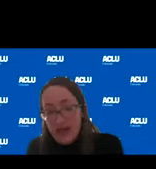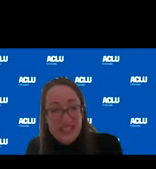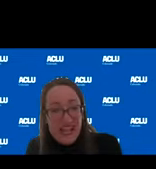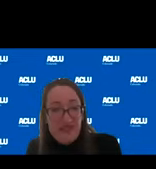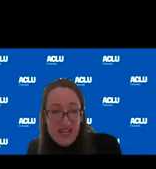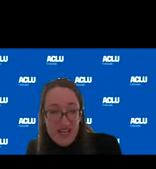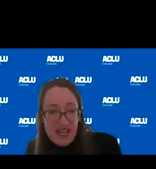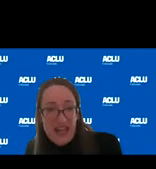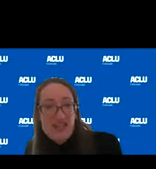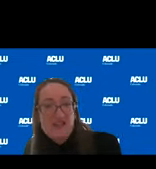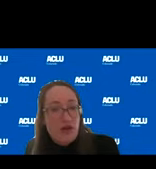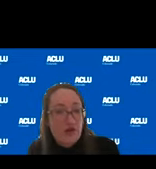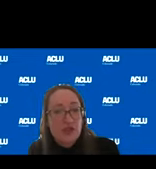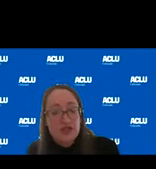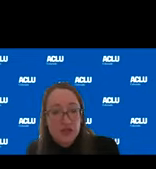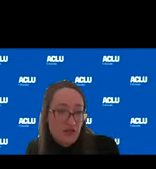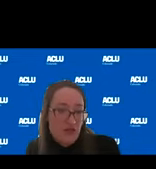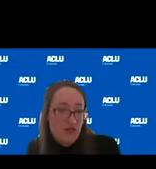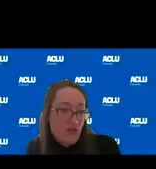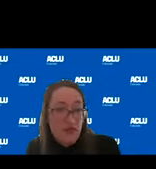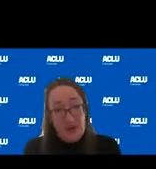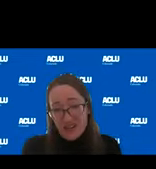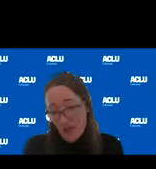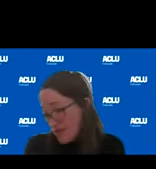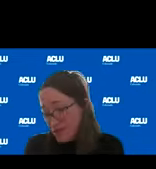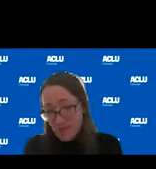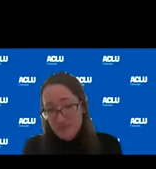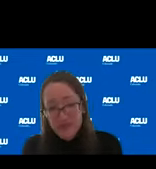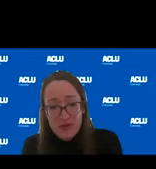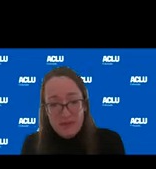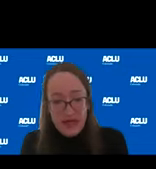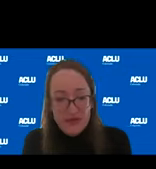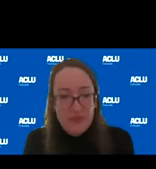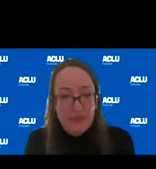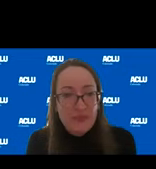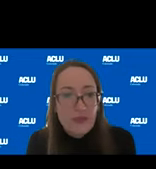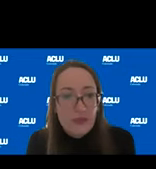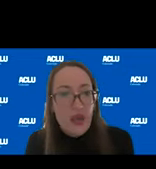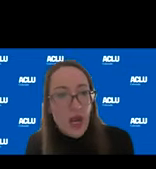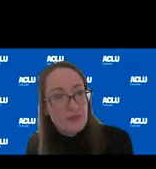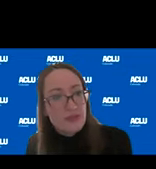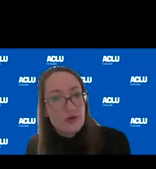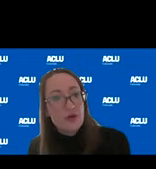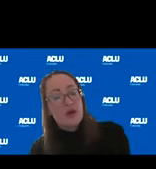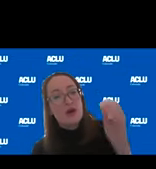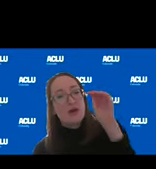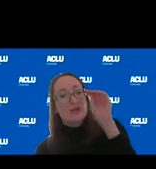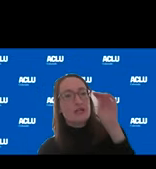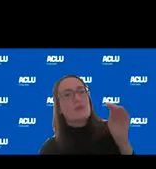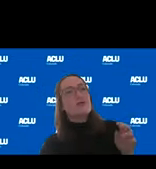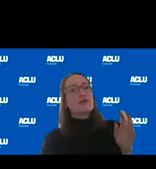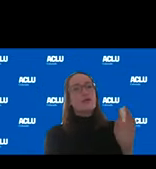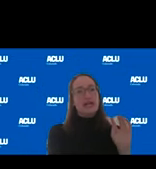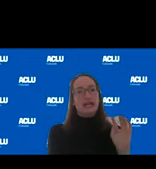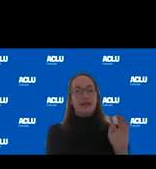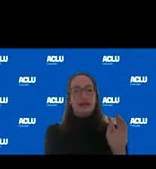We're going to dive right in. And you're our first Lunch and Learn, so feedback is welcome, and we're super happy to have it. So talking